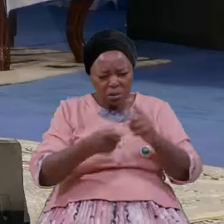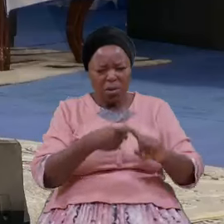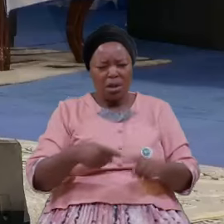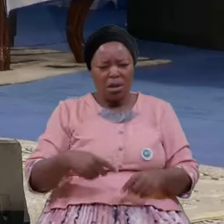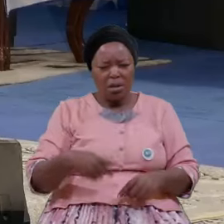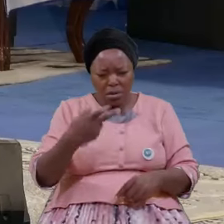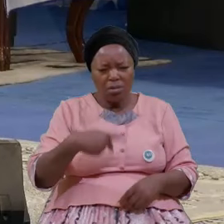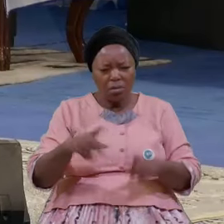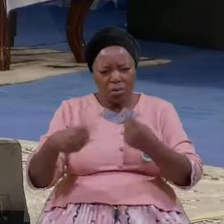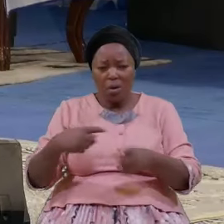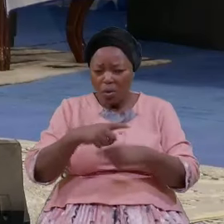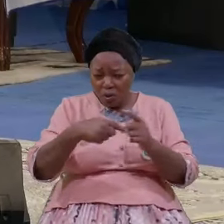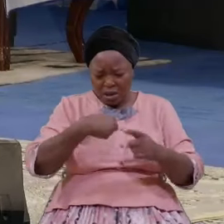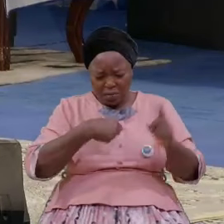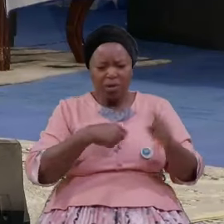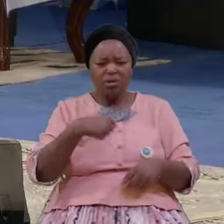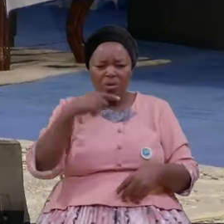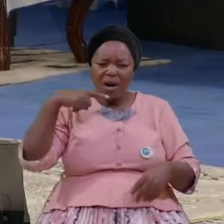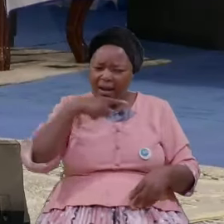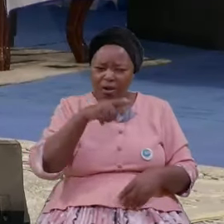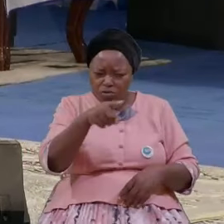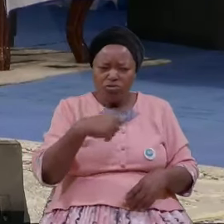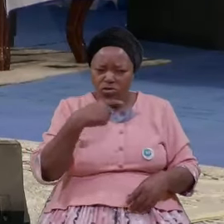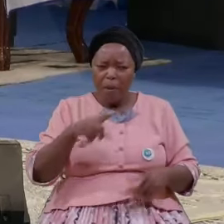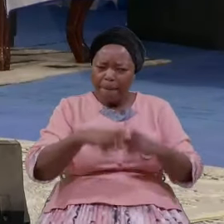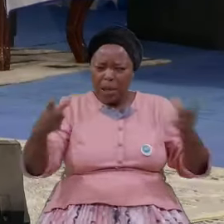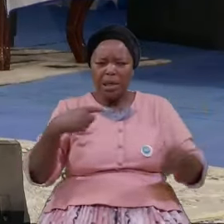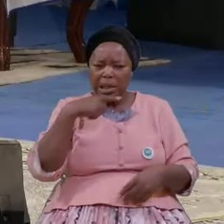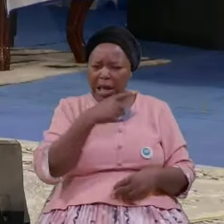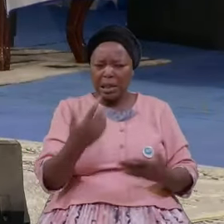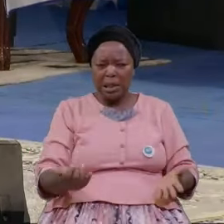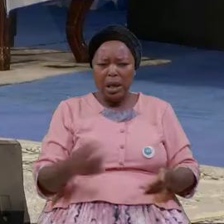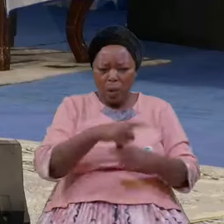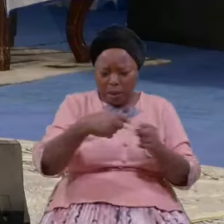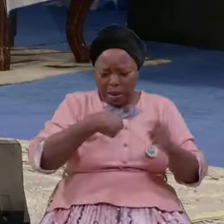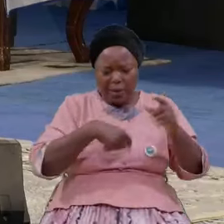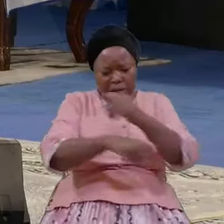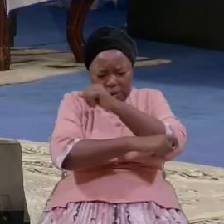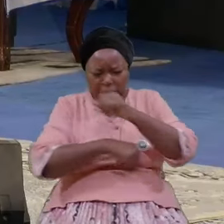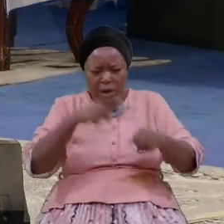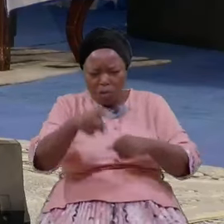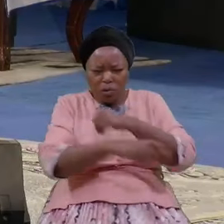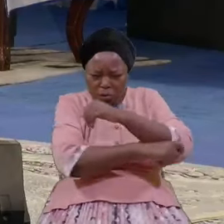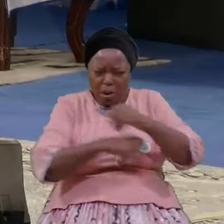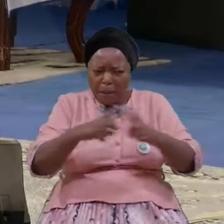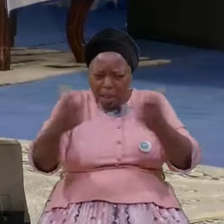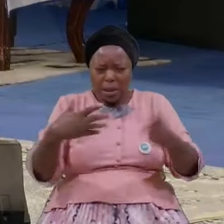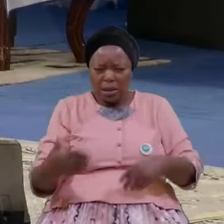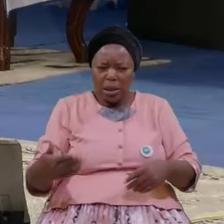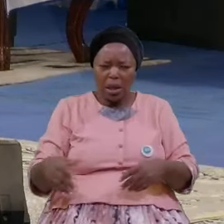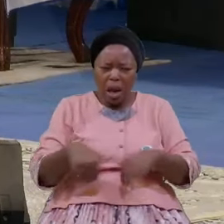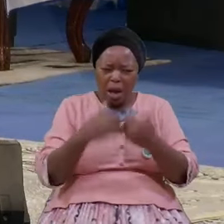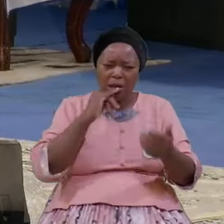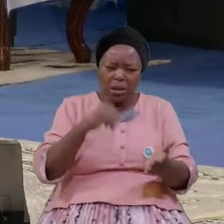he told a bigger lie. And when I stole, he stole a bigger thing. How is it? My